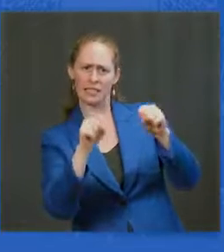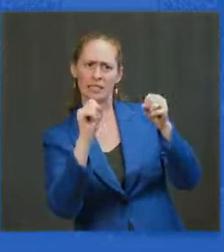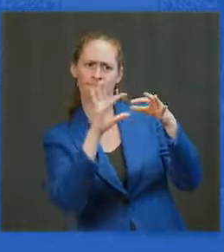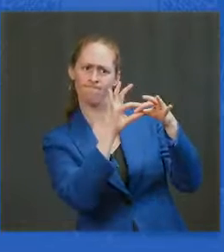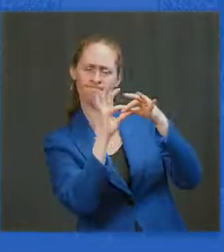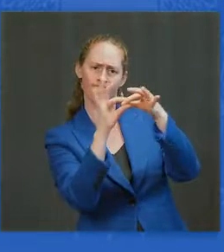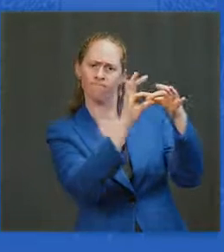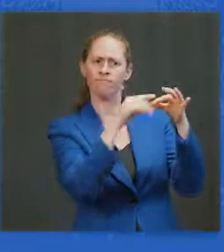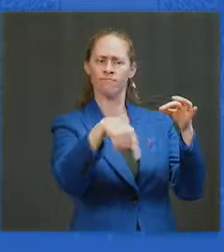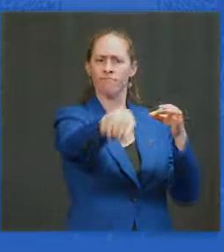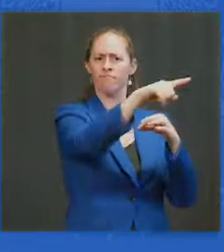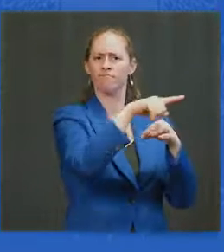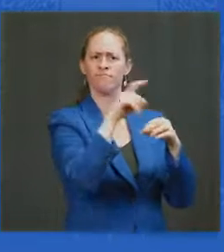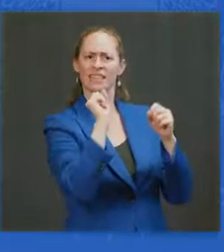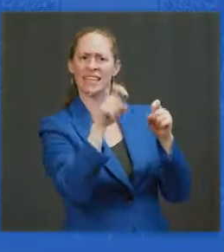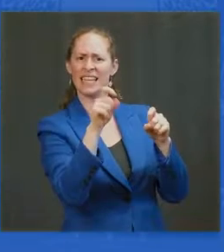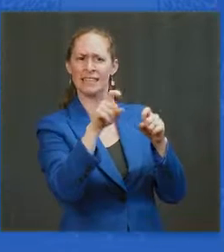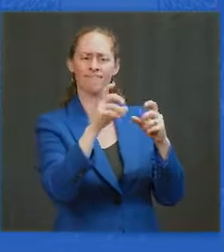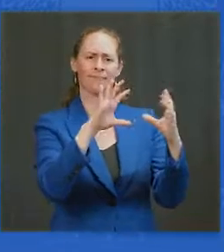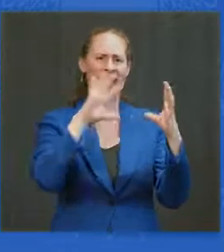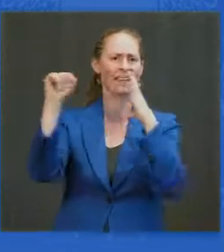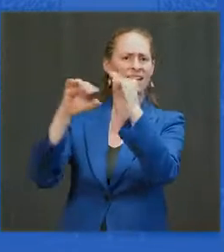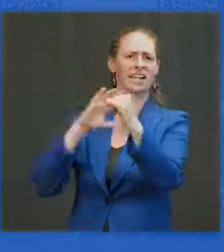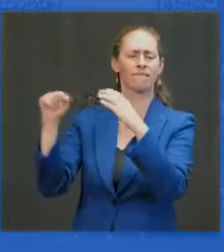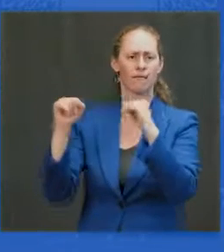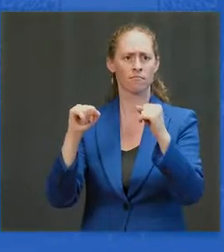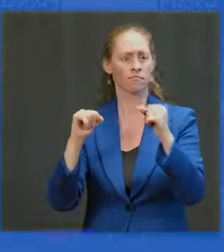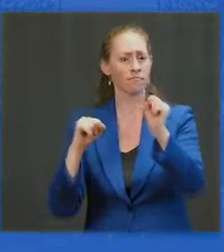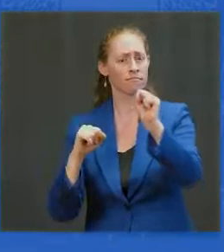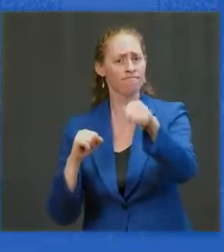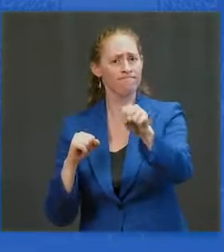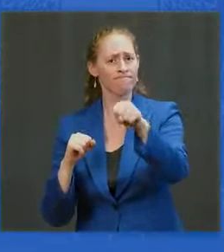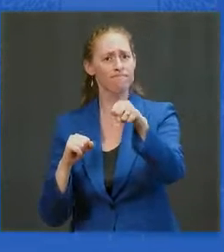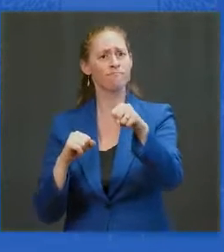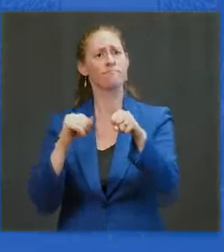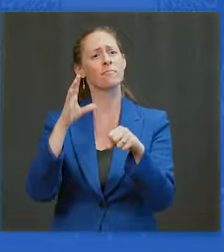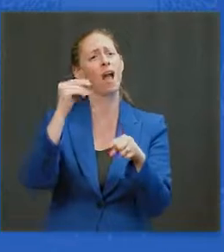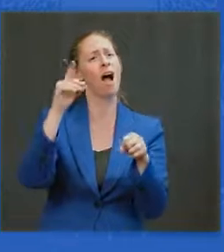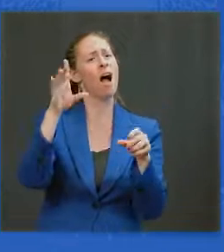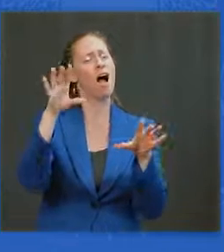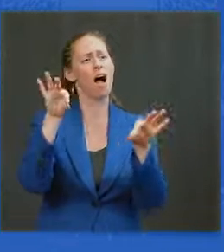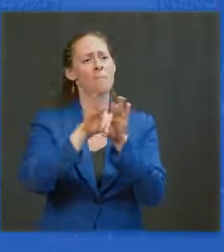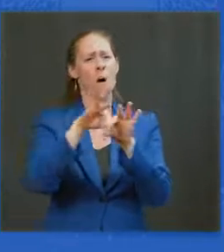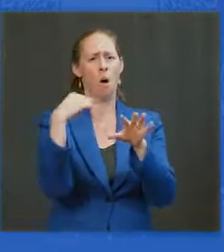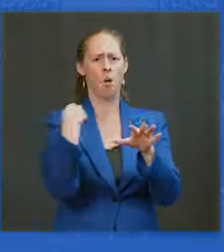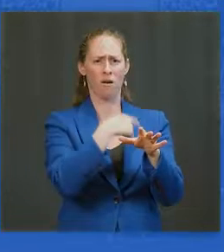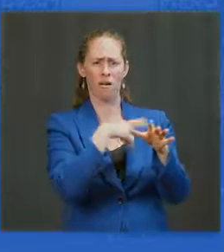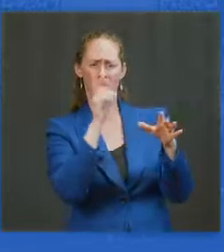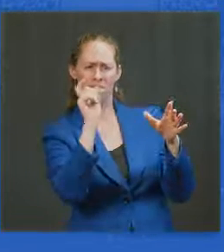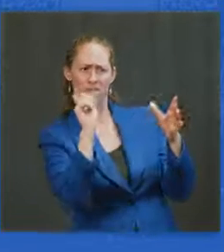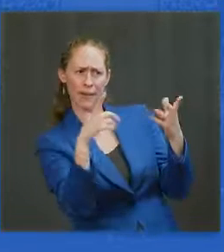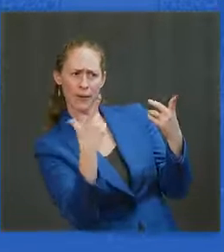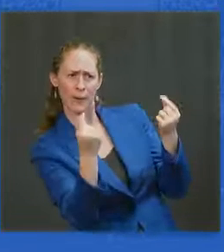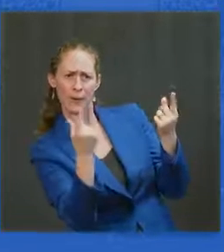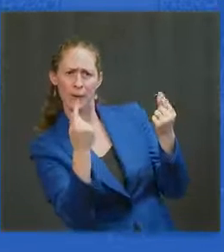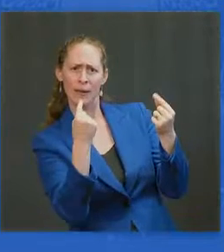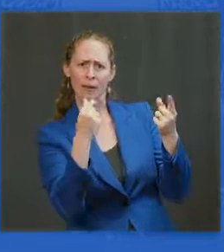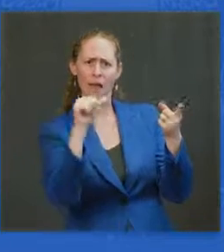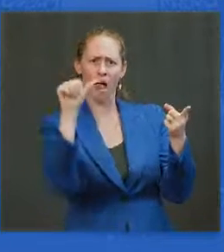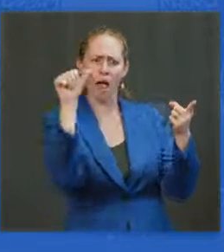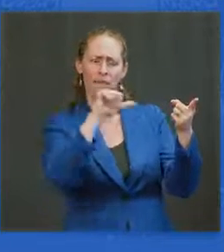evacuation mission underway, as well as the need to coordinate our approach to Afghanistan as we move